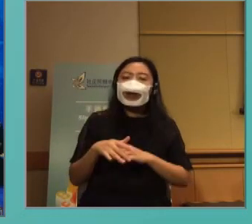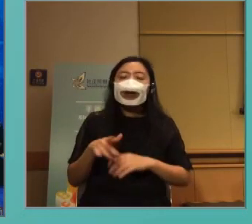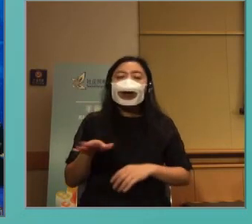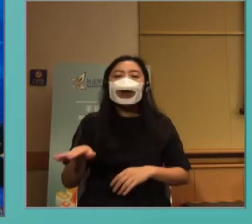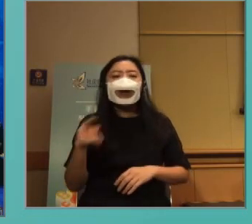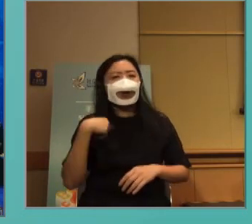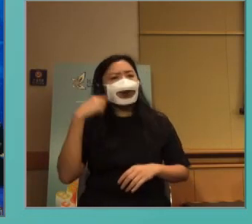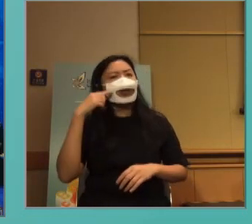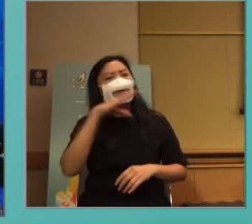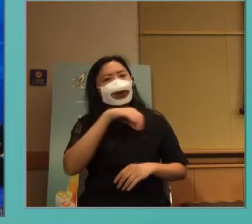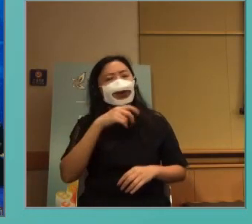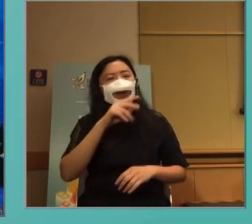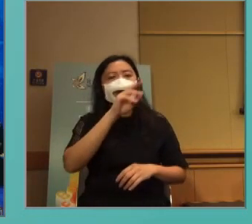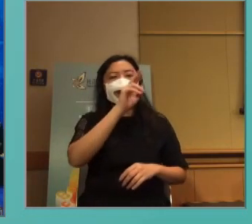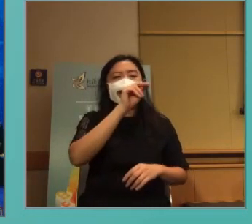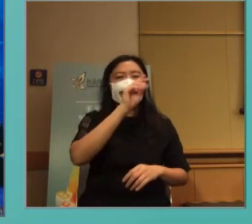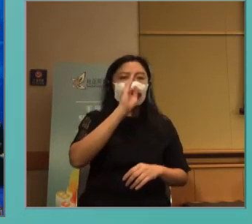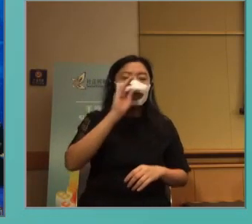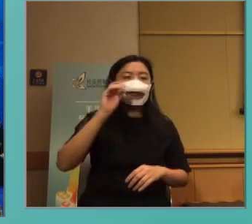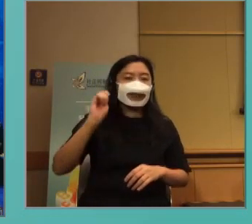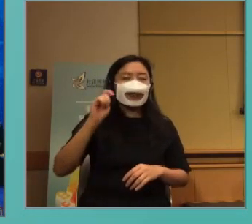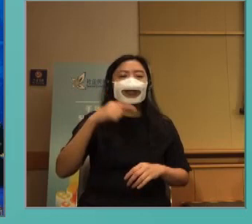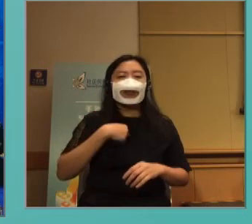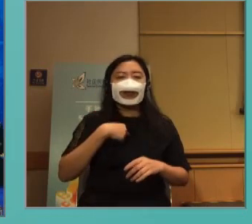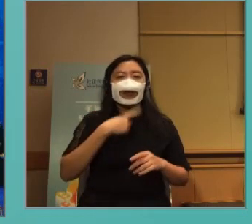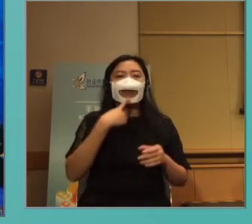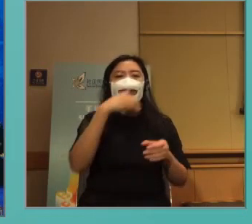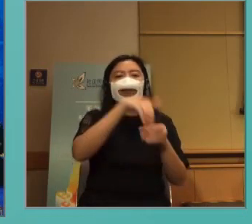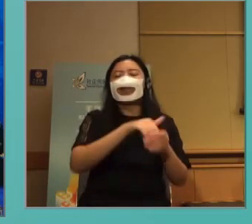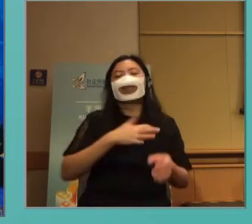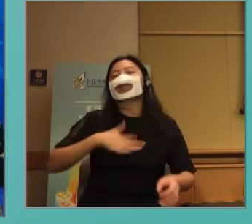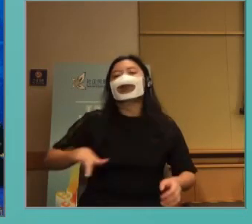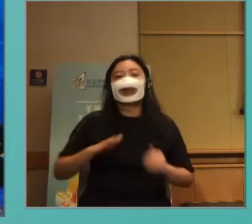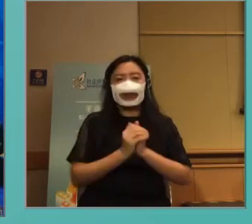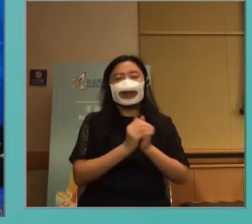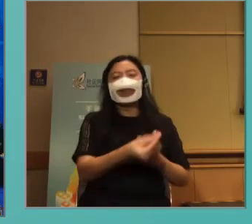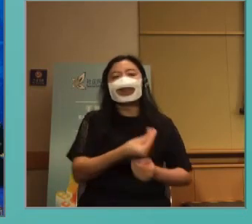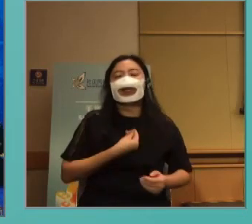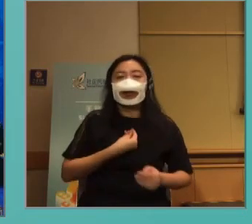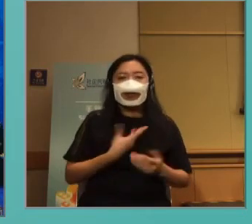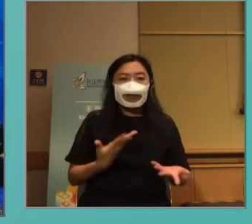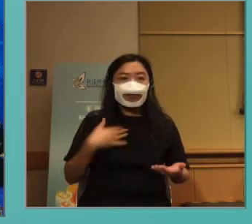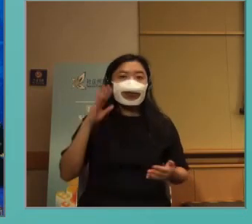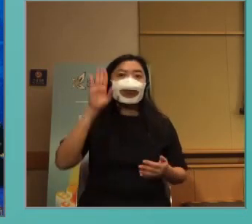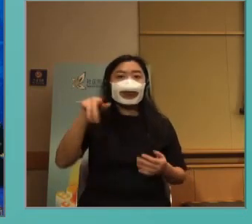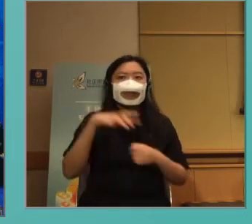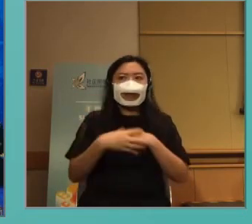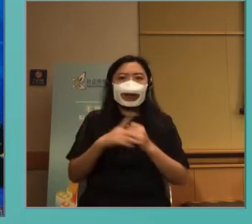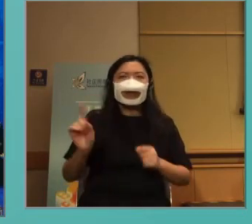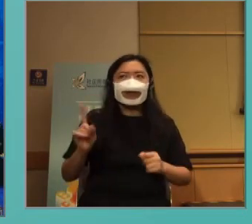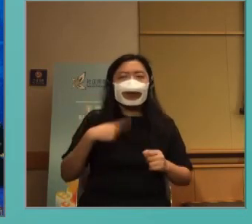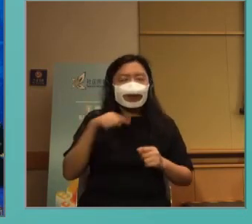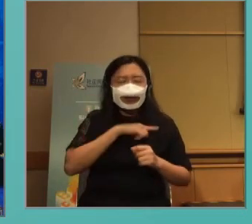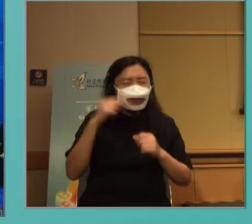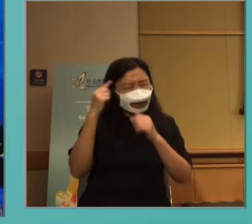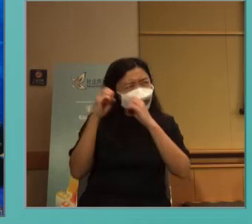CNY. So what does it like if it really happen? I just want to imagine, or okay, if it really happen, what is